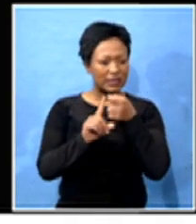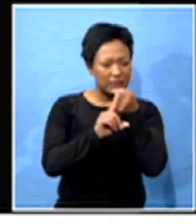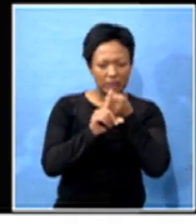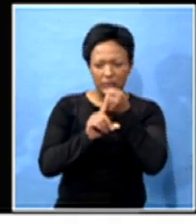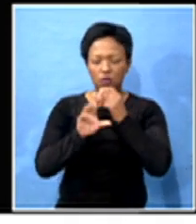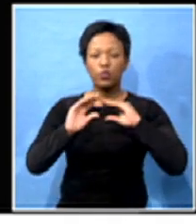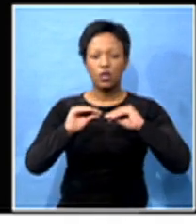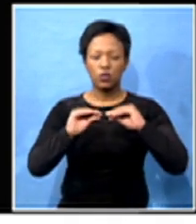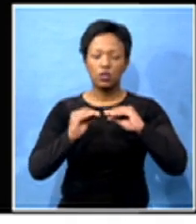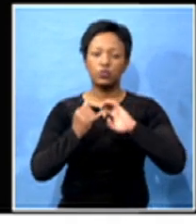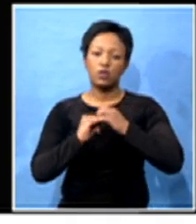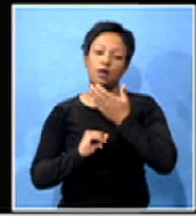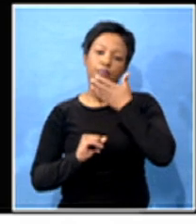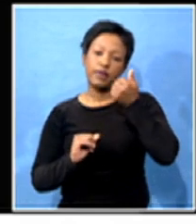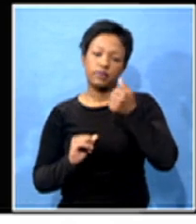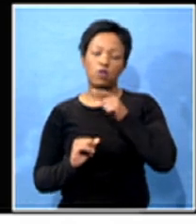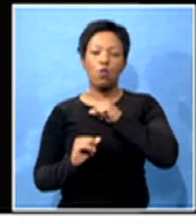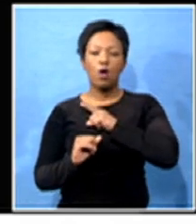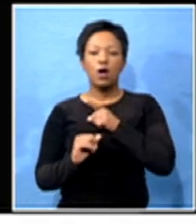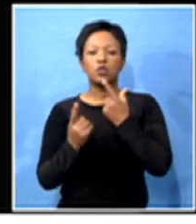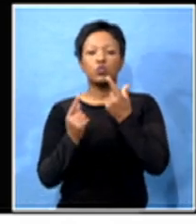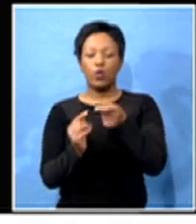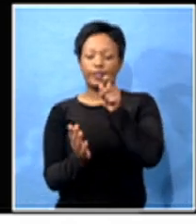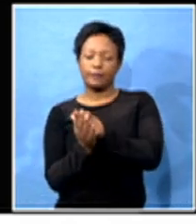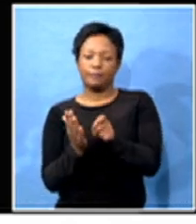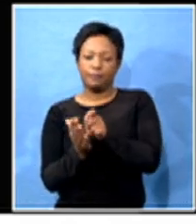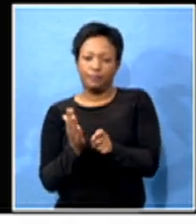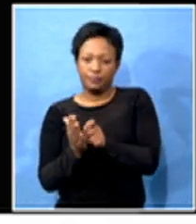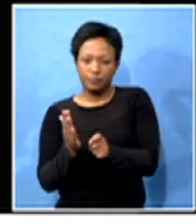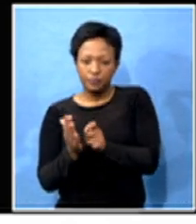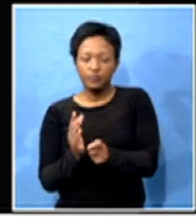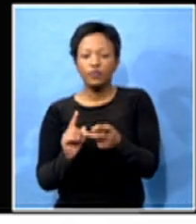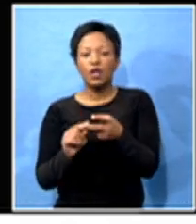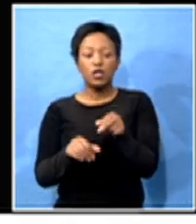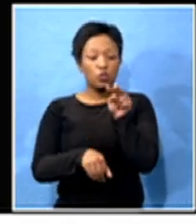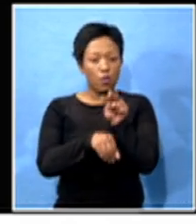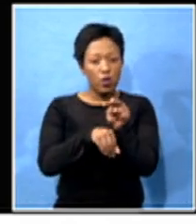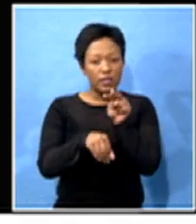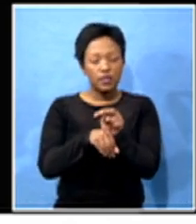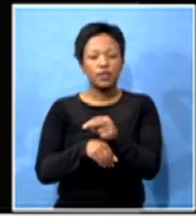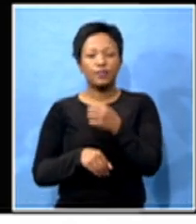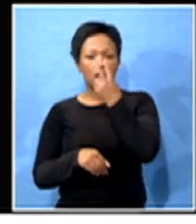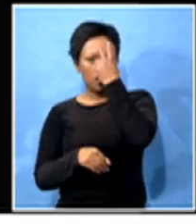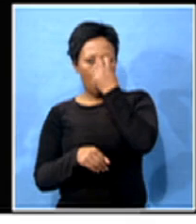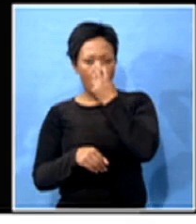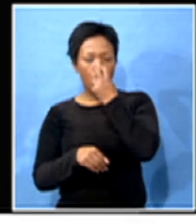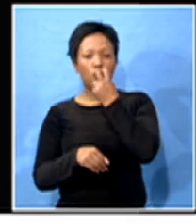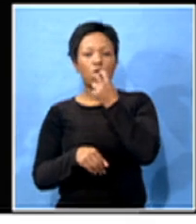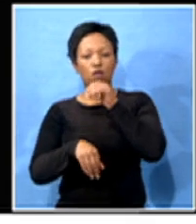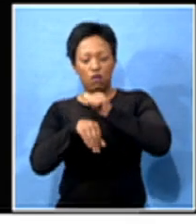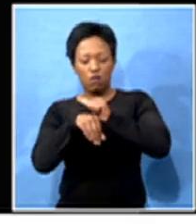to do the right things, to monitor the impacts of coal mining around their areas,